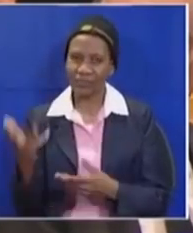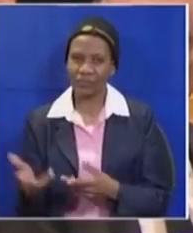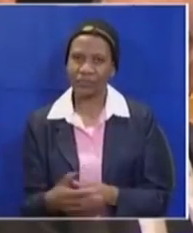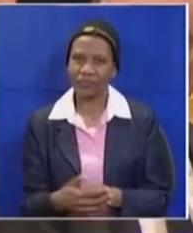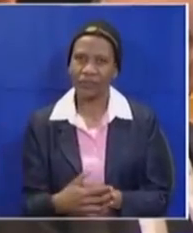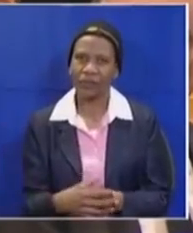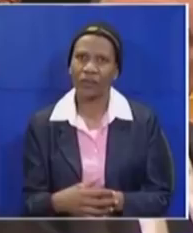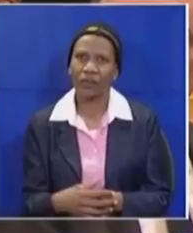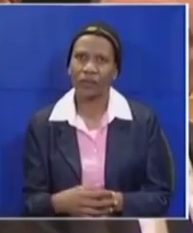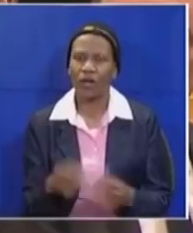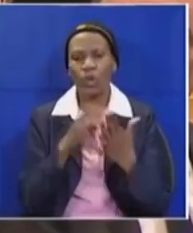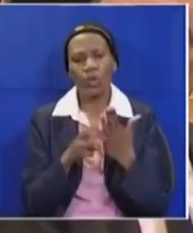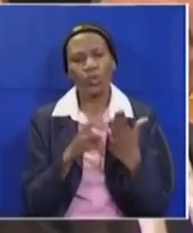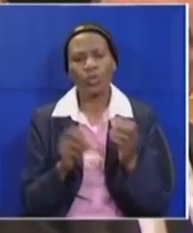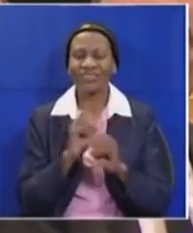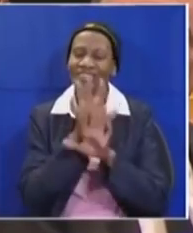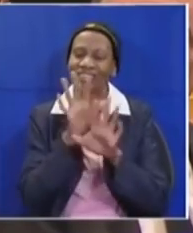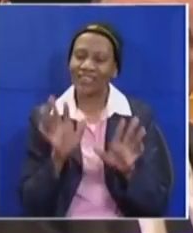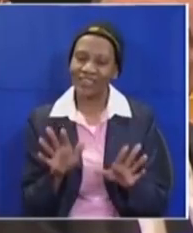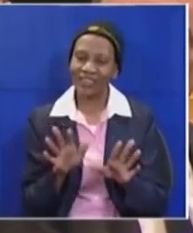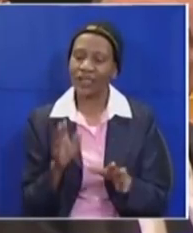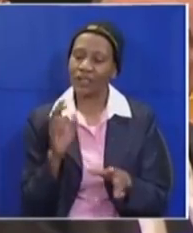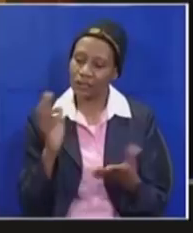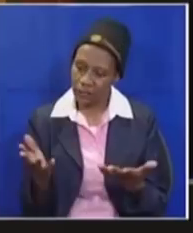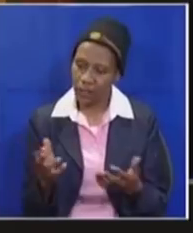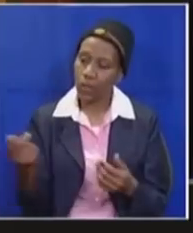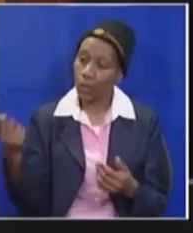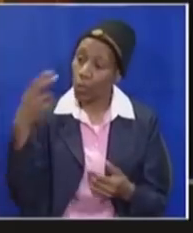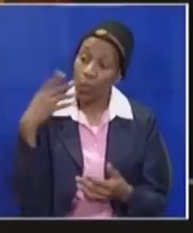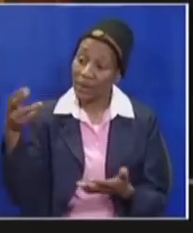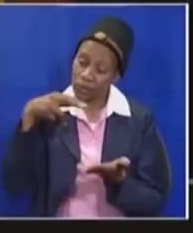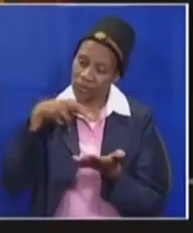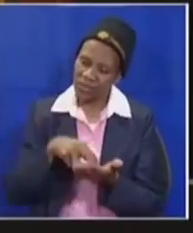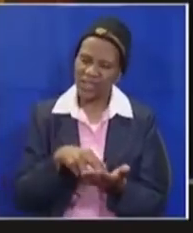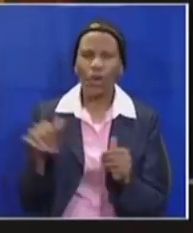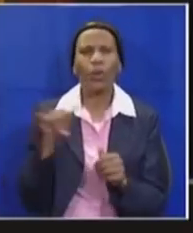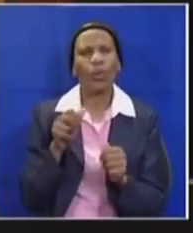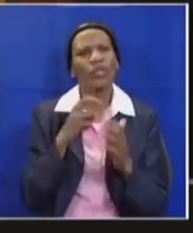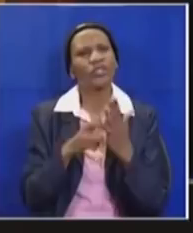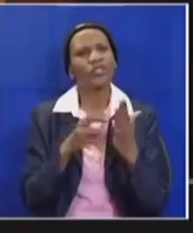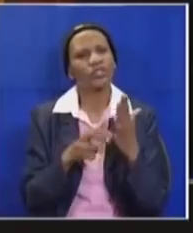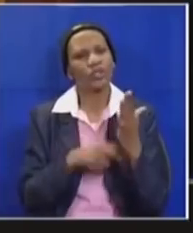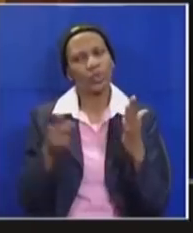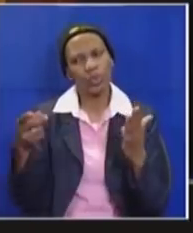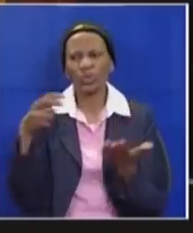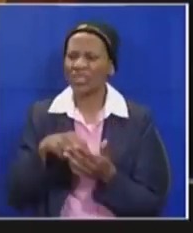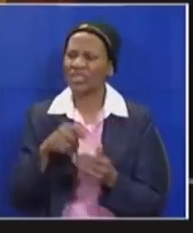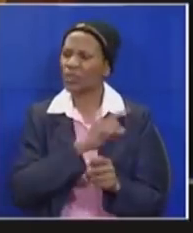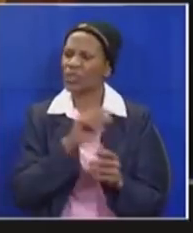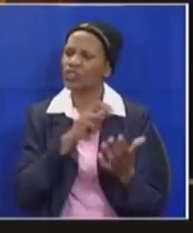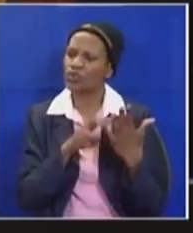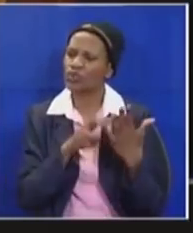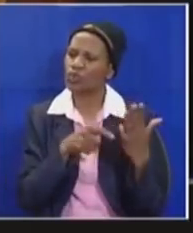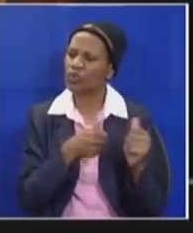Honorable? The rule says you must tell us what rule you are rising under or the principle you want to